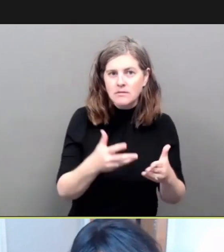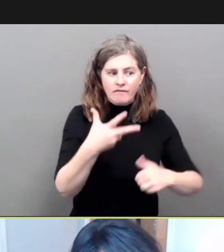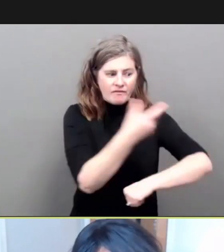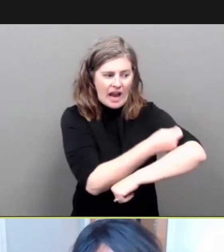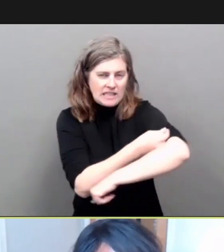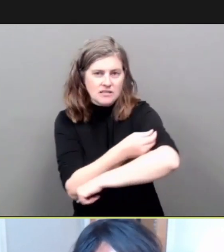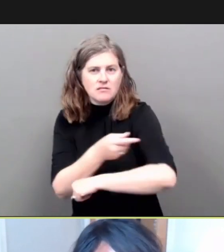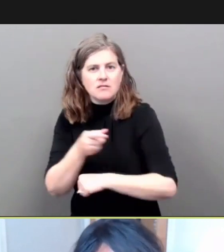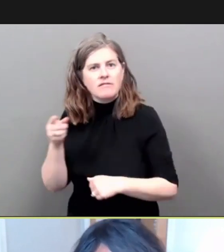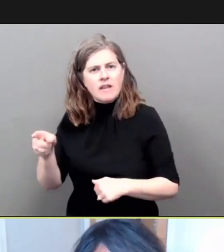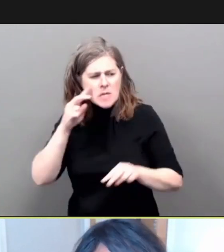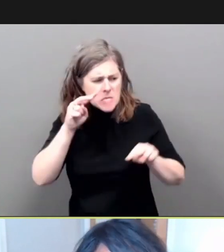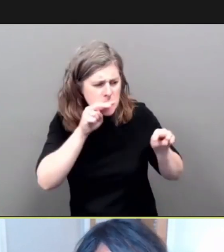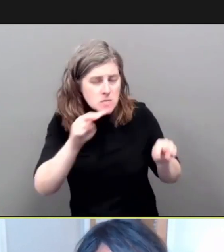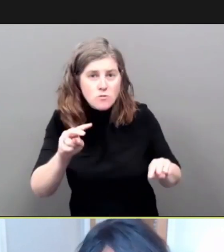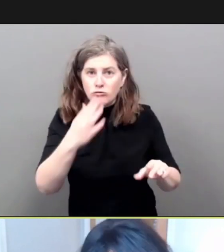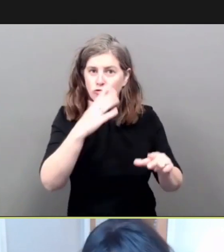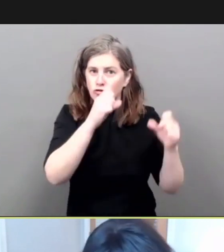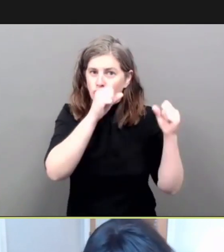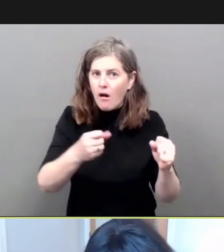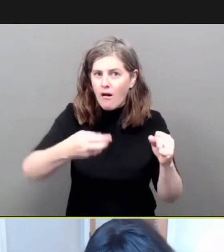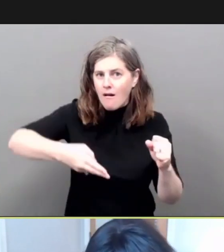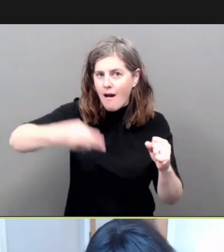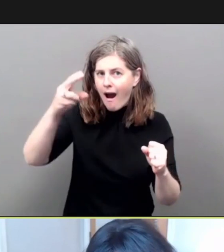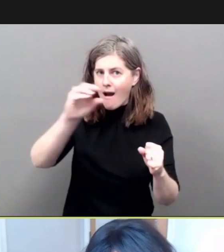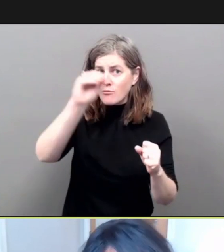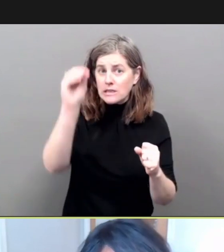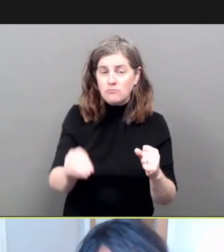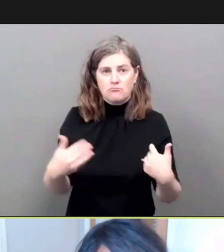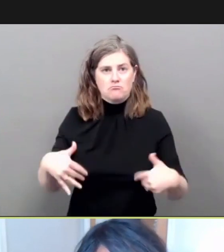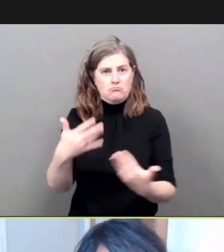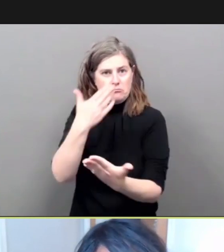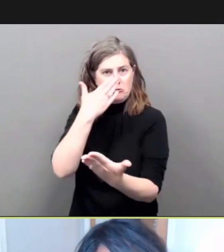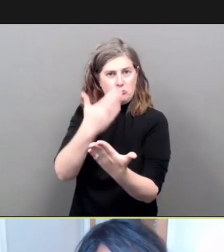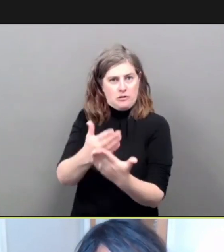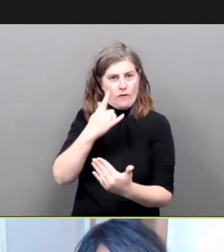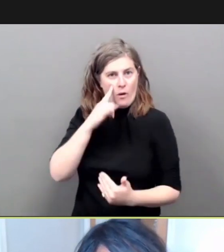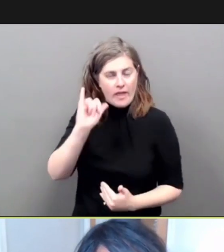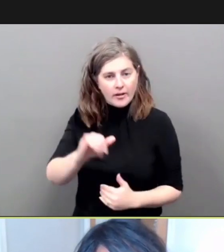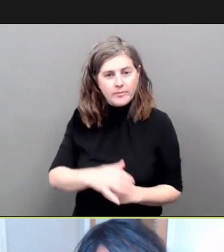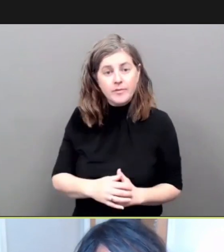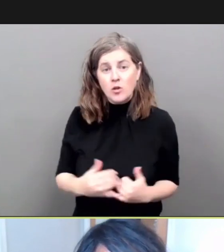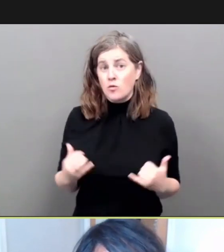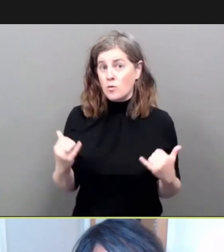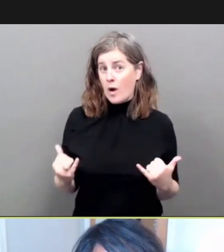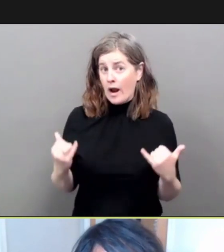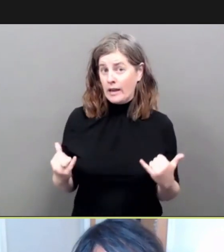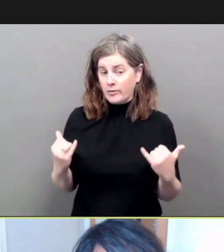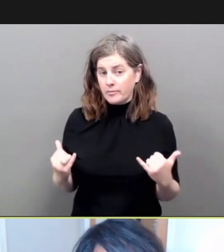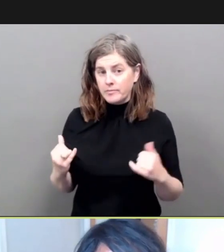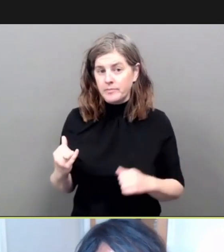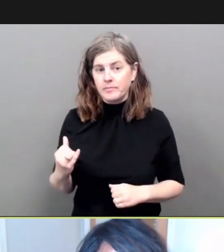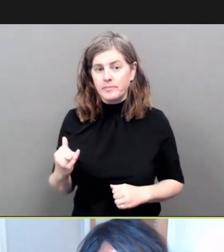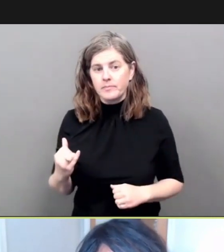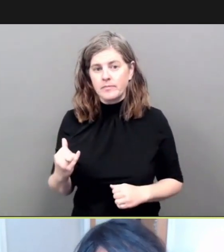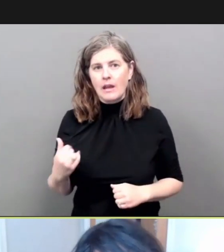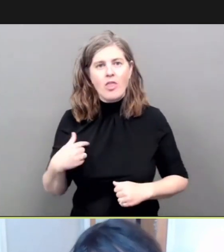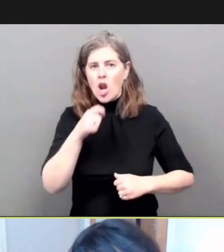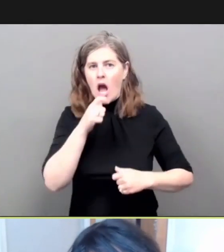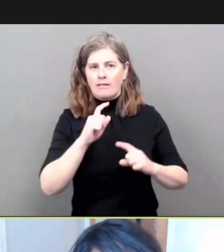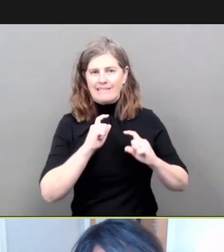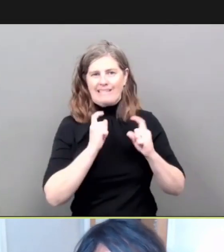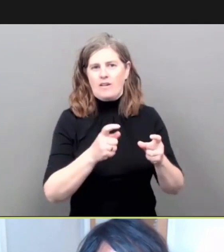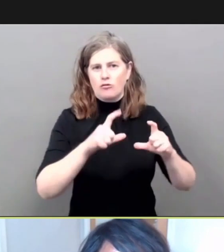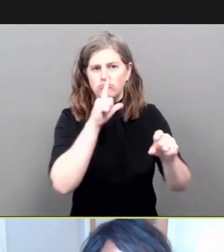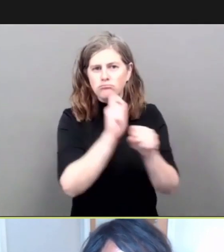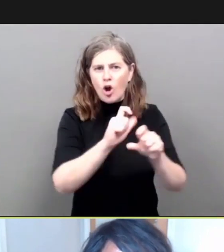looking at really high percentages, so I applaud her for that. At this time, they're not issuing like